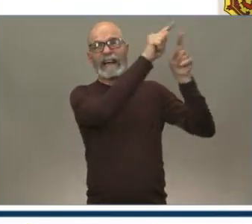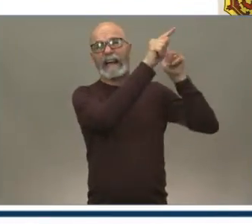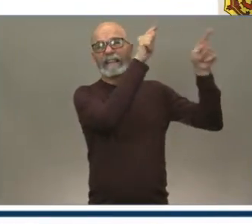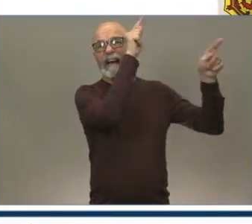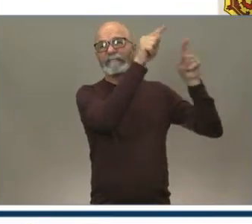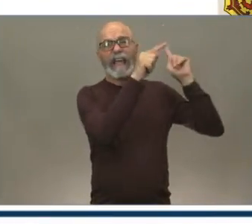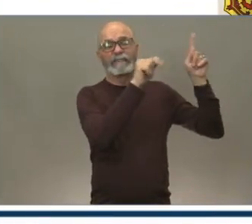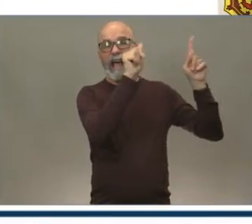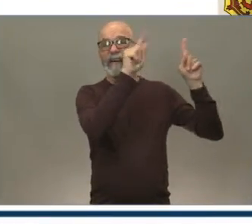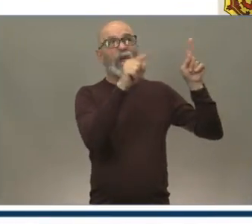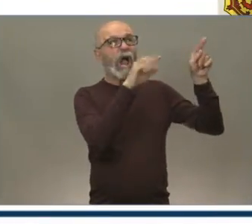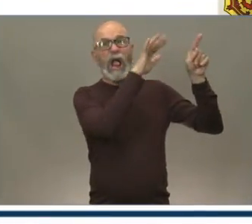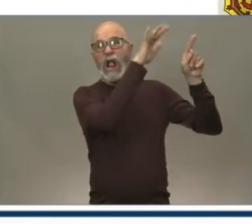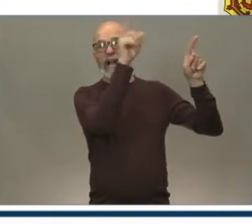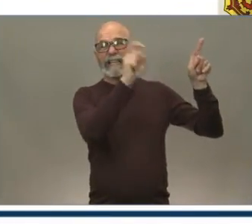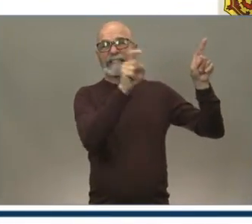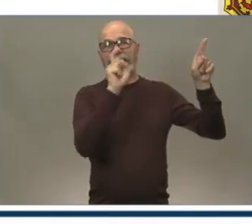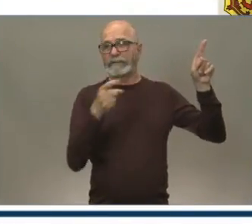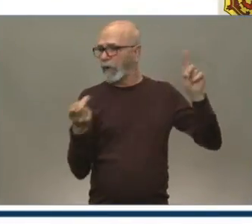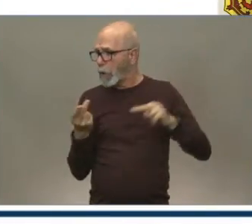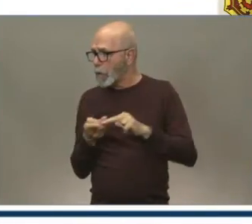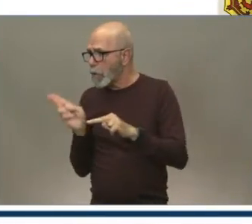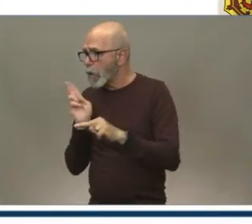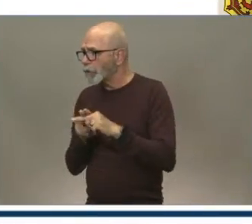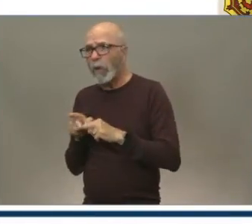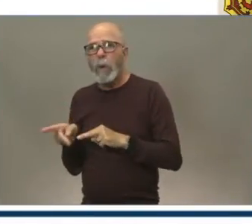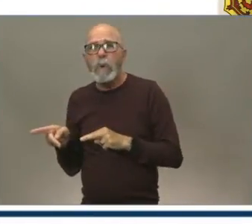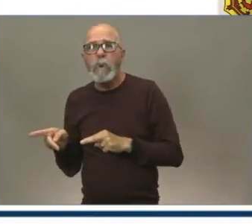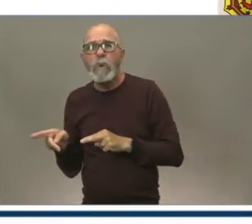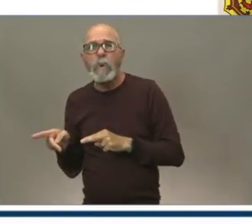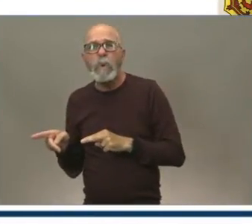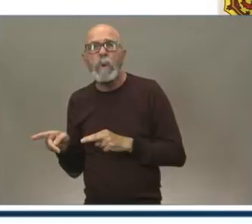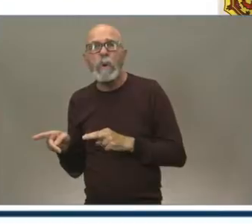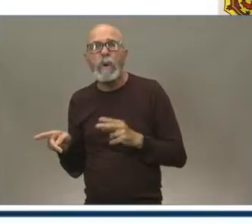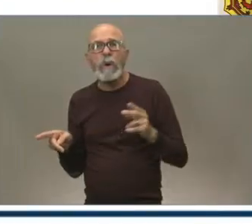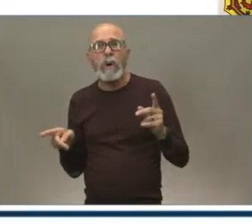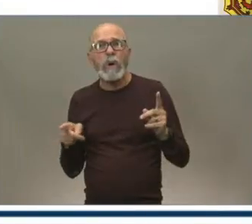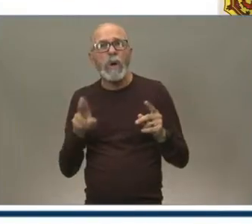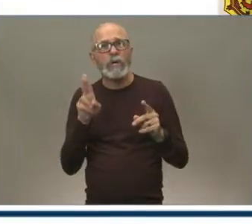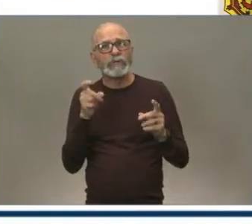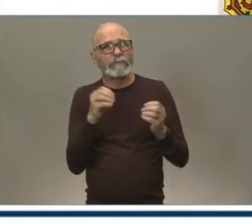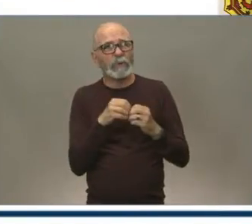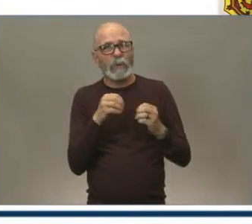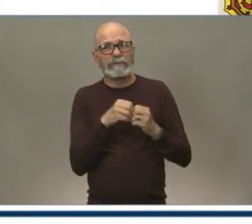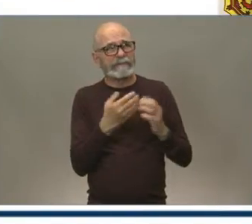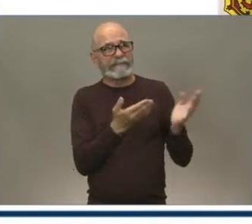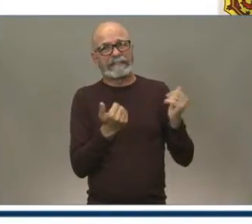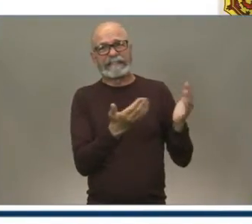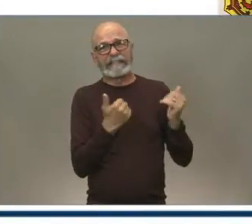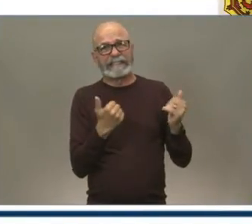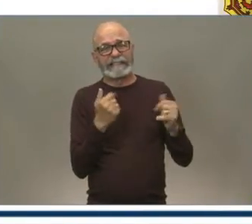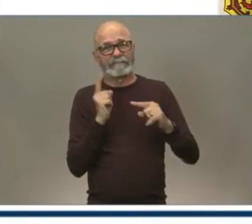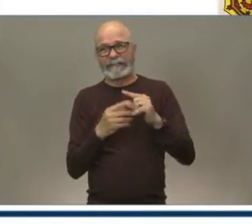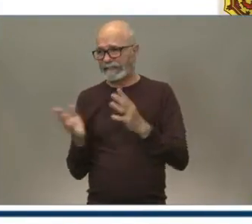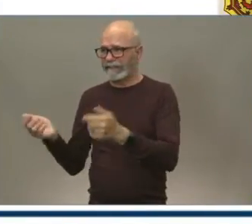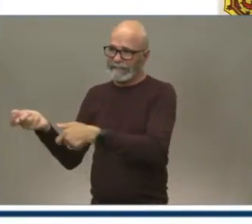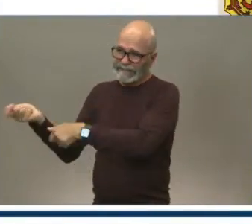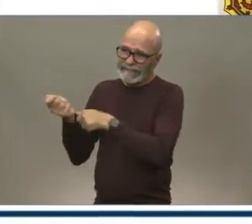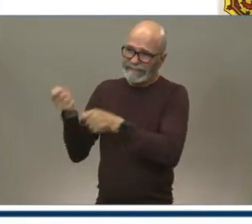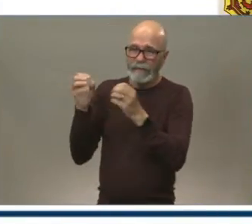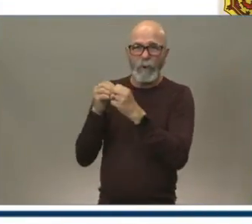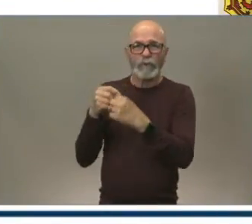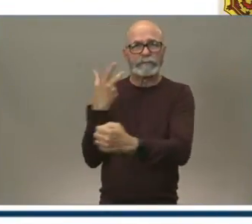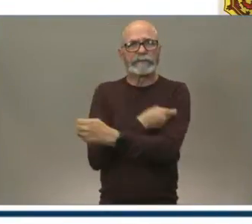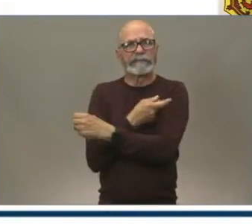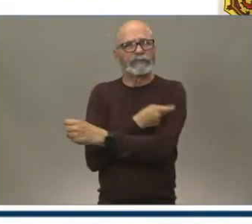as we've seen today, is there no urgency to sort of get more vaccinated people, given that we are expecting a reduced load next week,